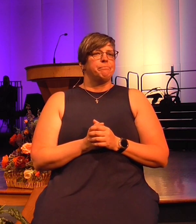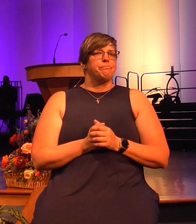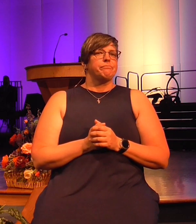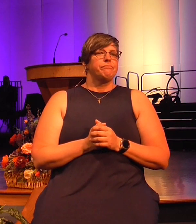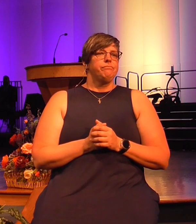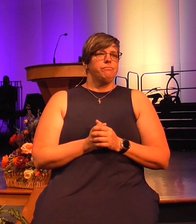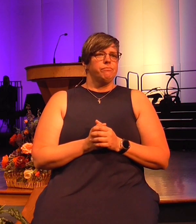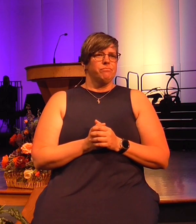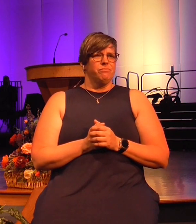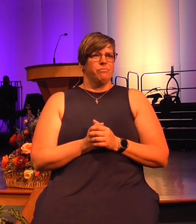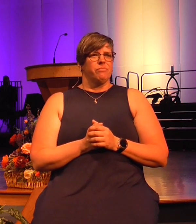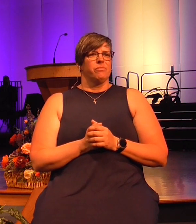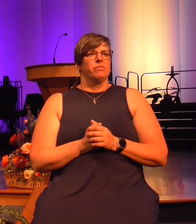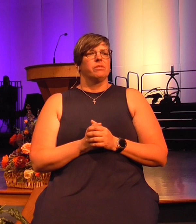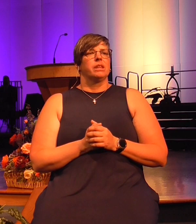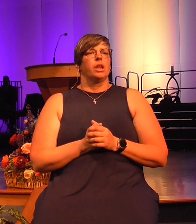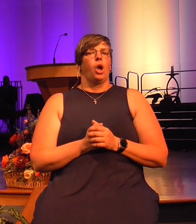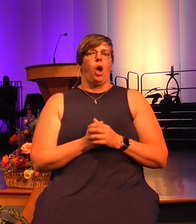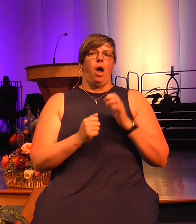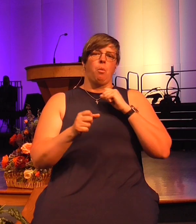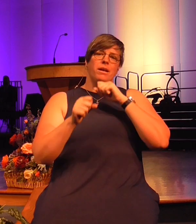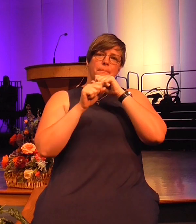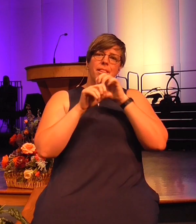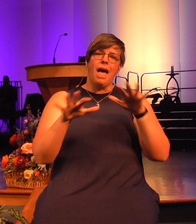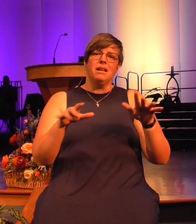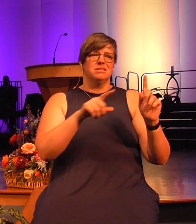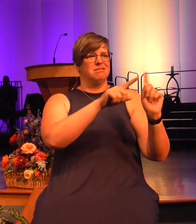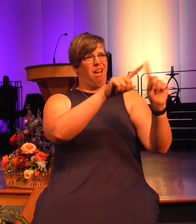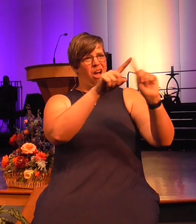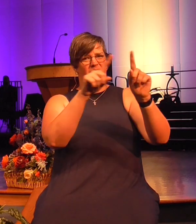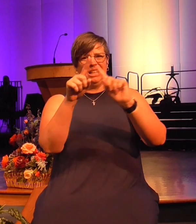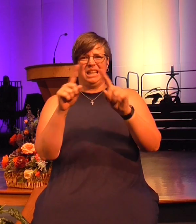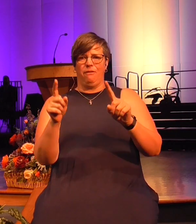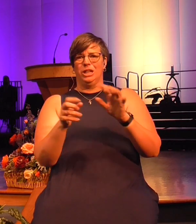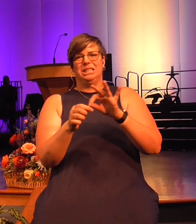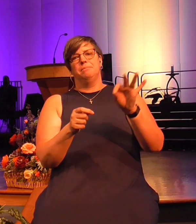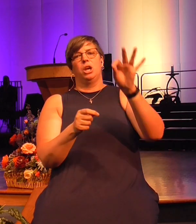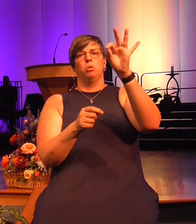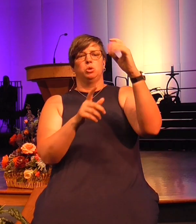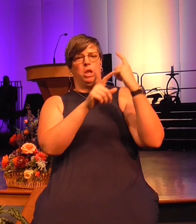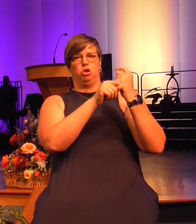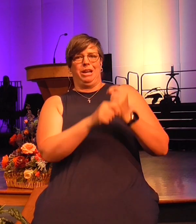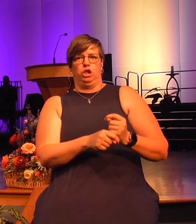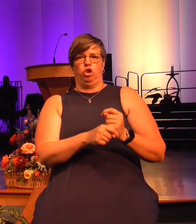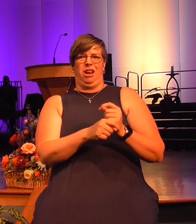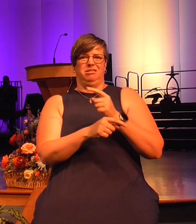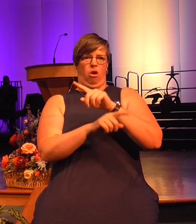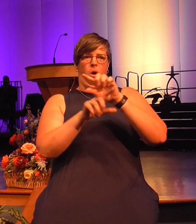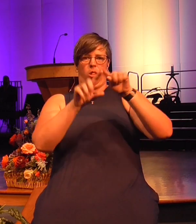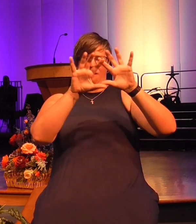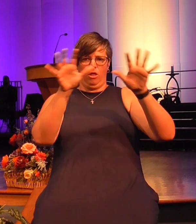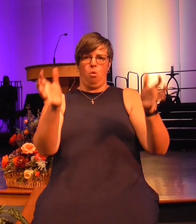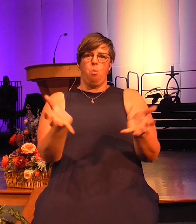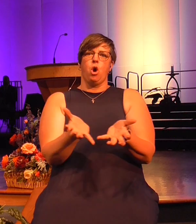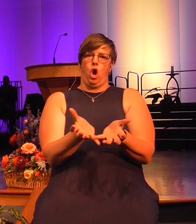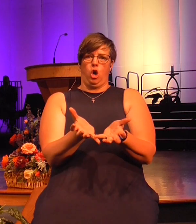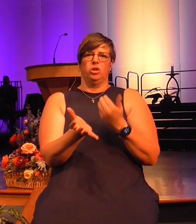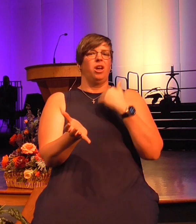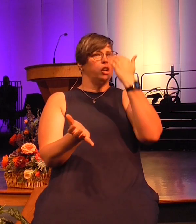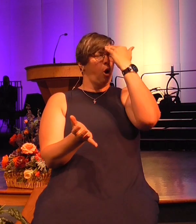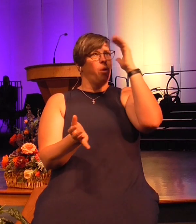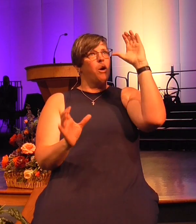And we bless spiritual traditions all over the world, however they may gather. We know that we all seek the same